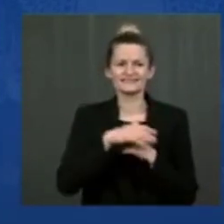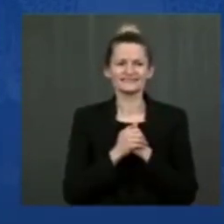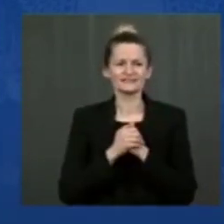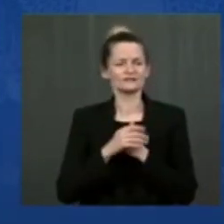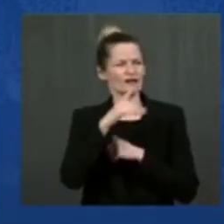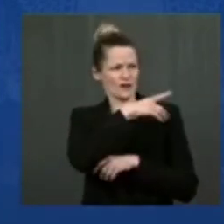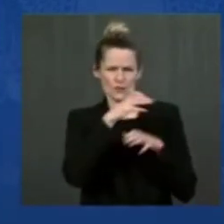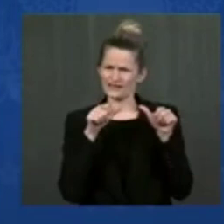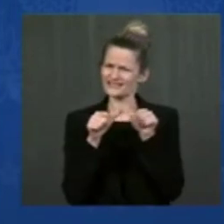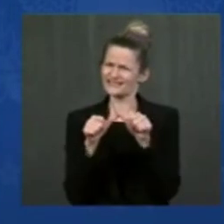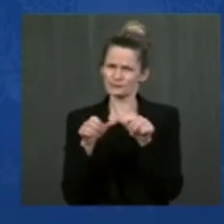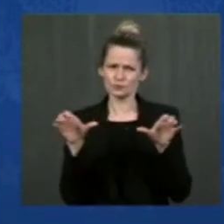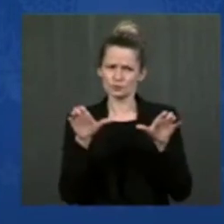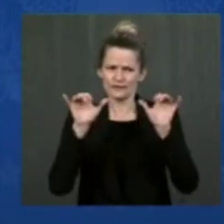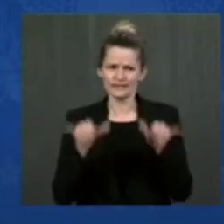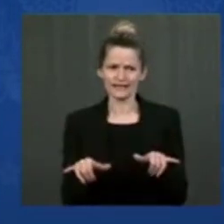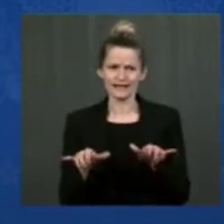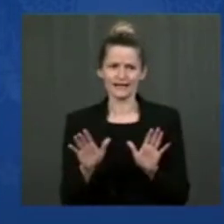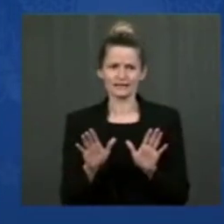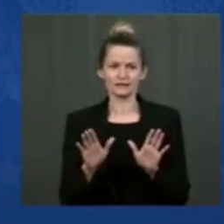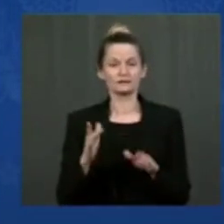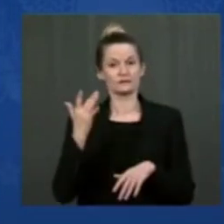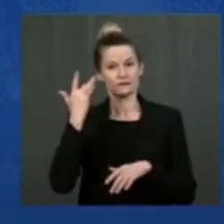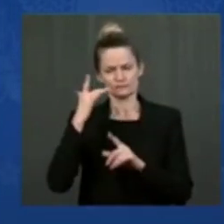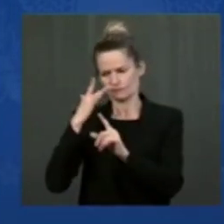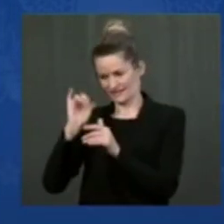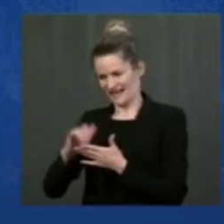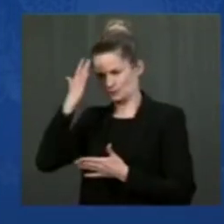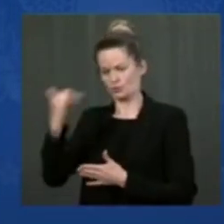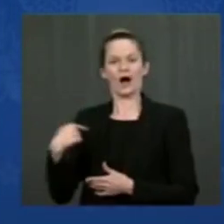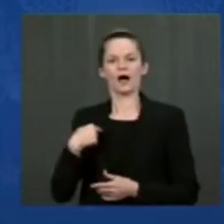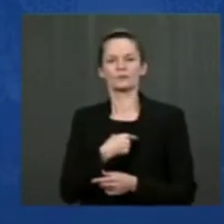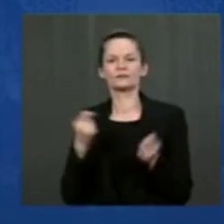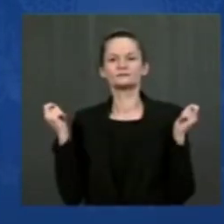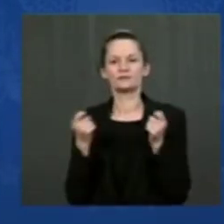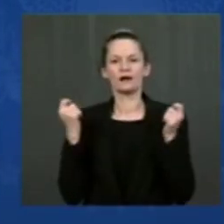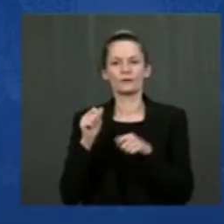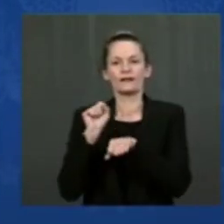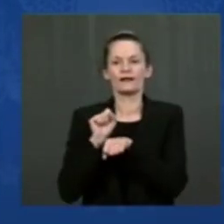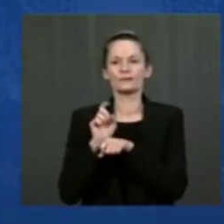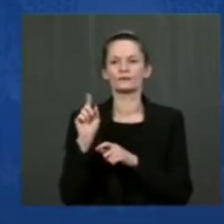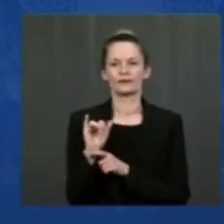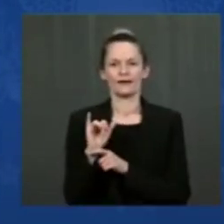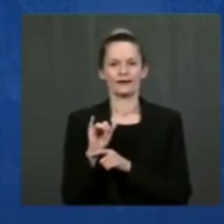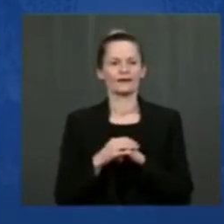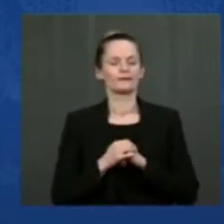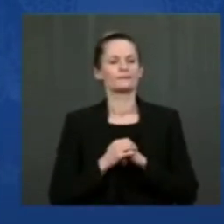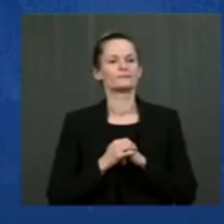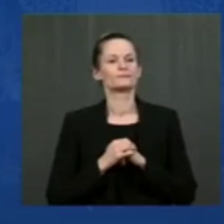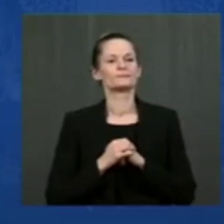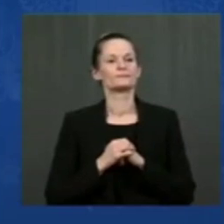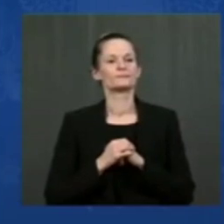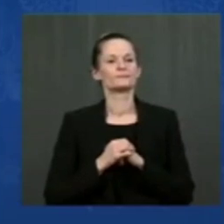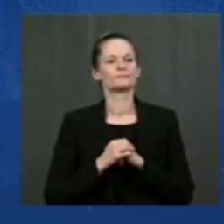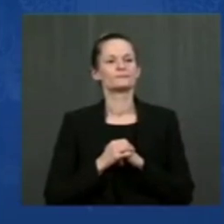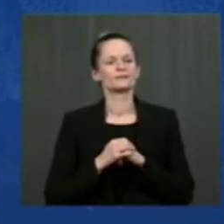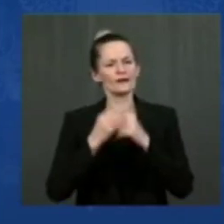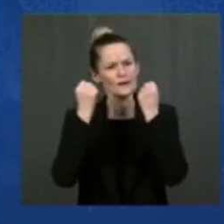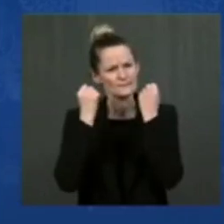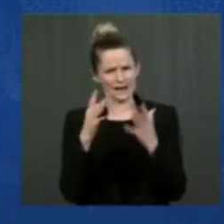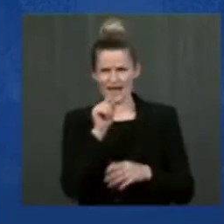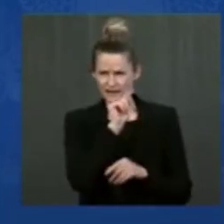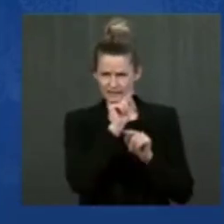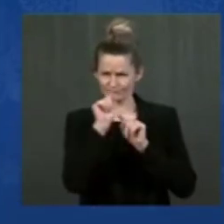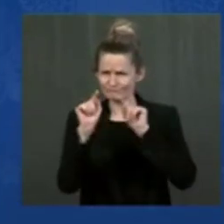Day, and it's what we celebrate on Labor Day. Along with the working people who, through so many challenges, are